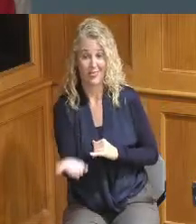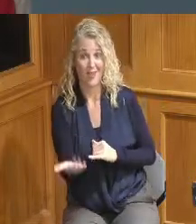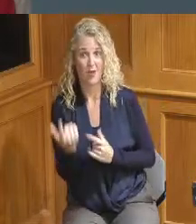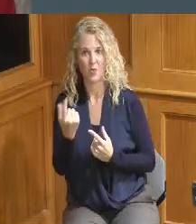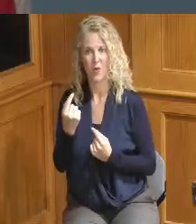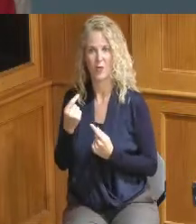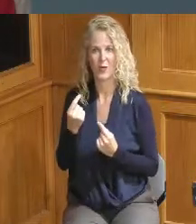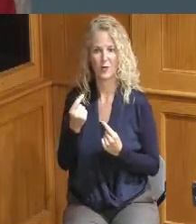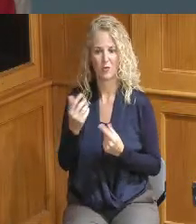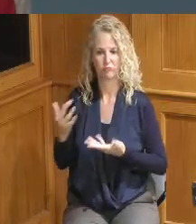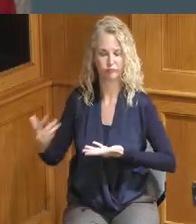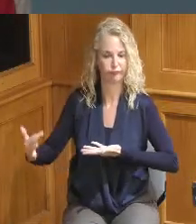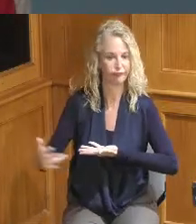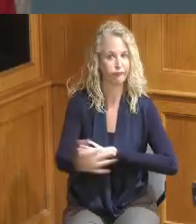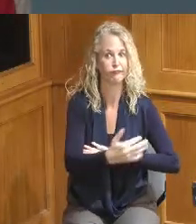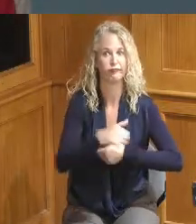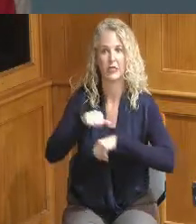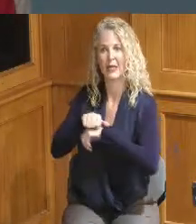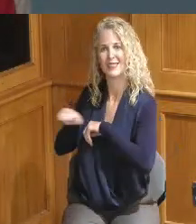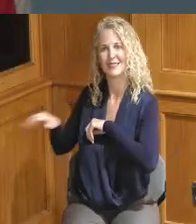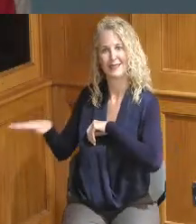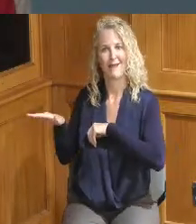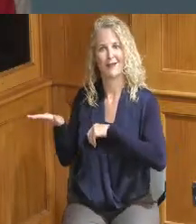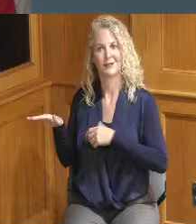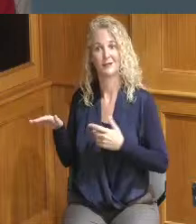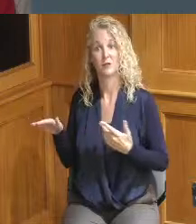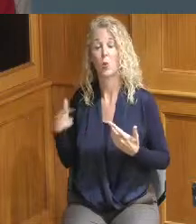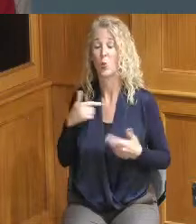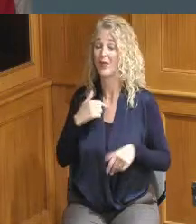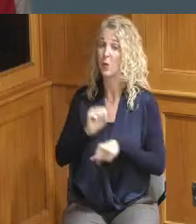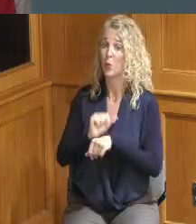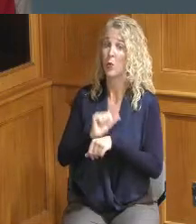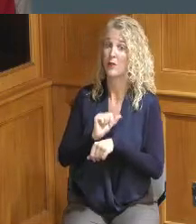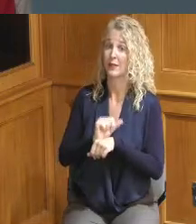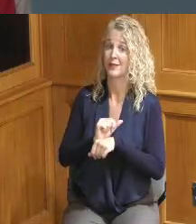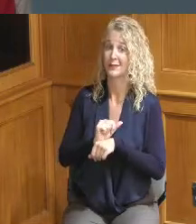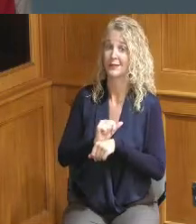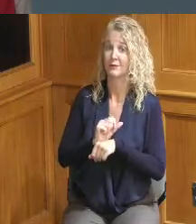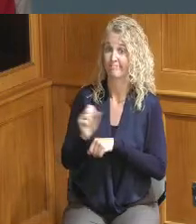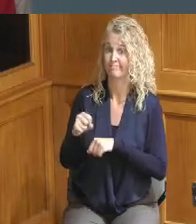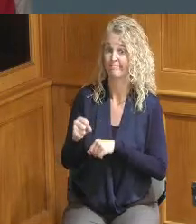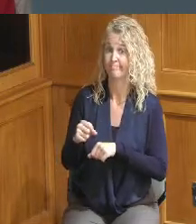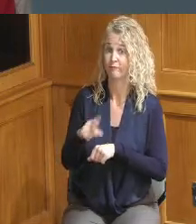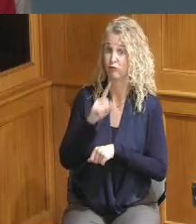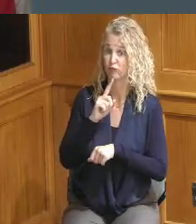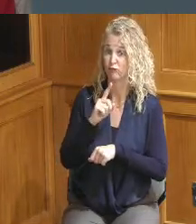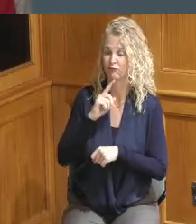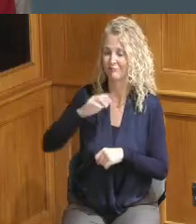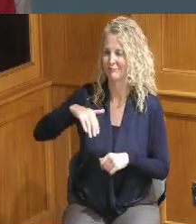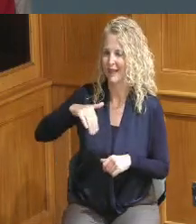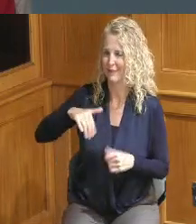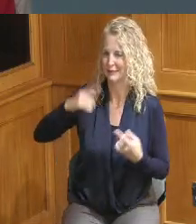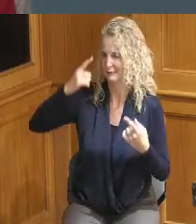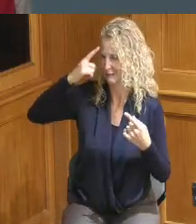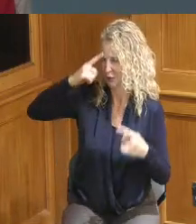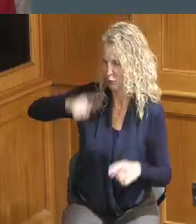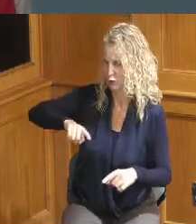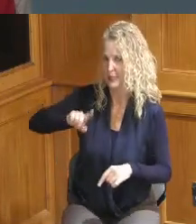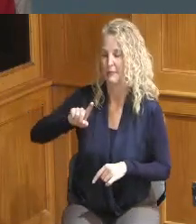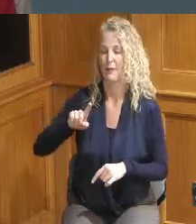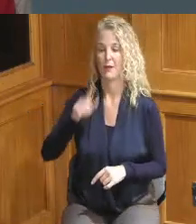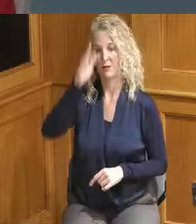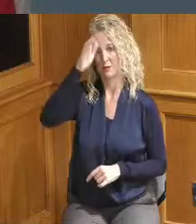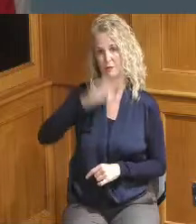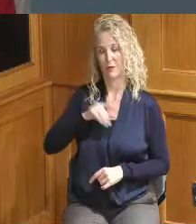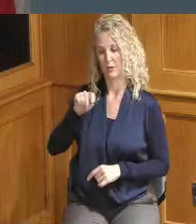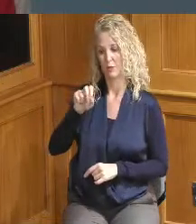to places that need them. We are working on that, haven't really come to a conclusion on that. Tony is working